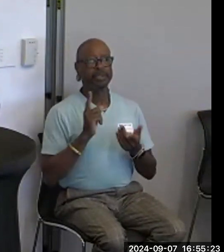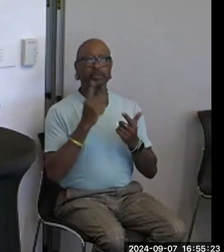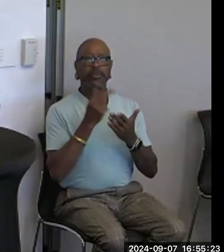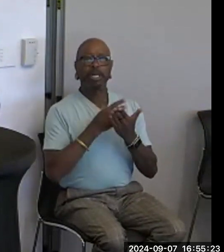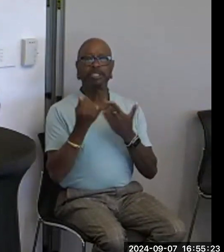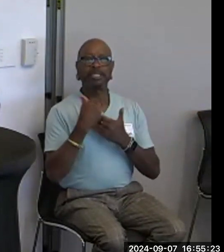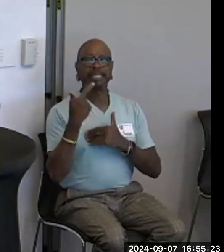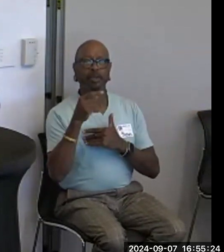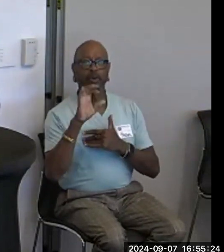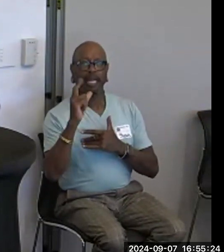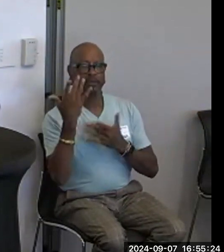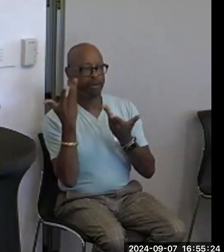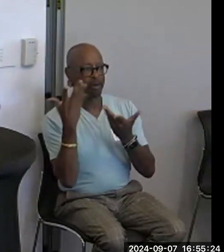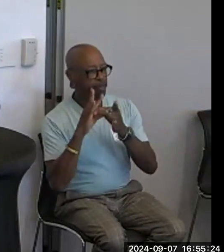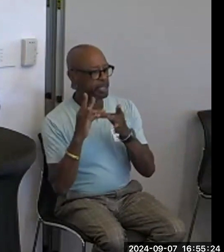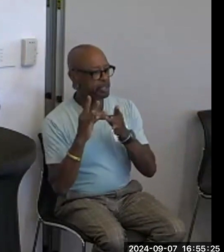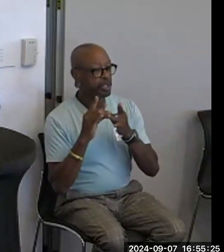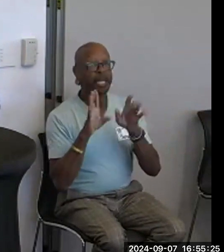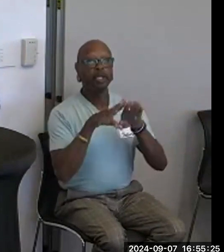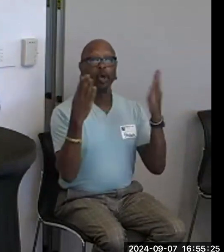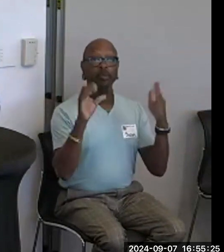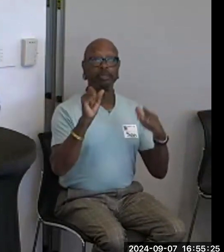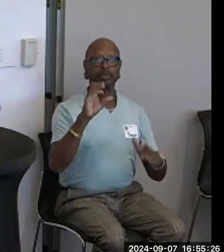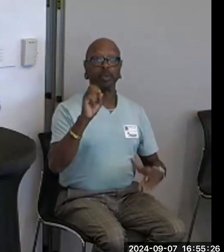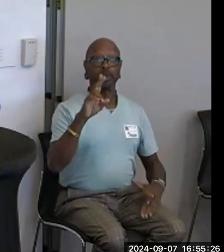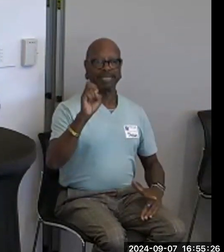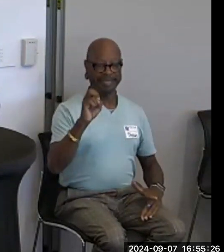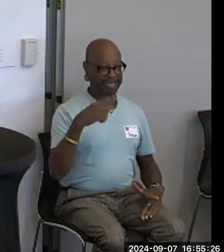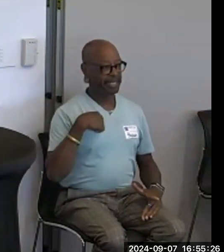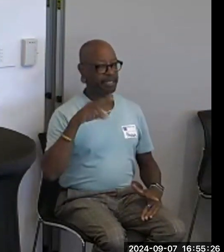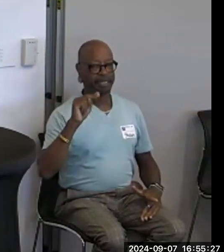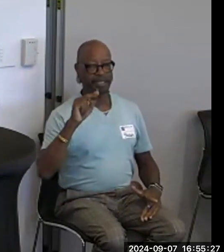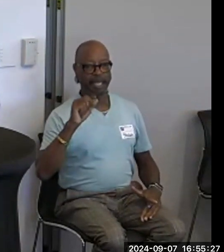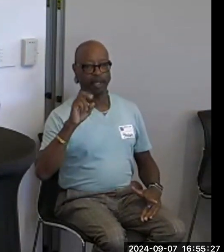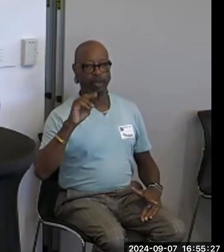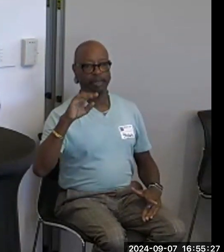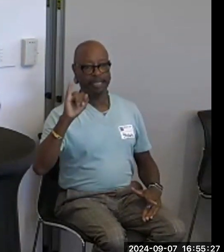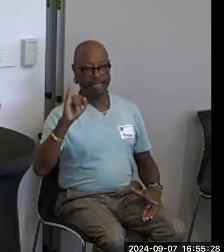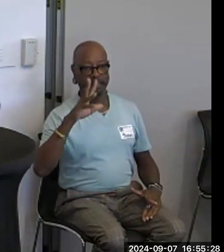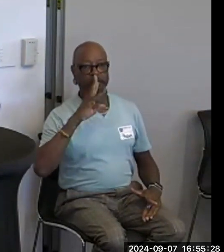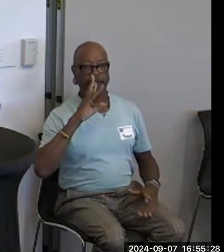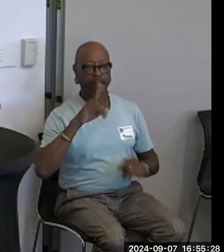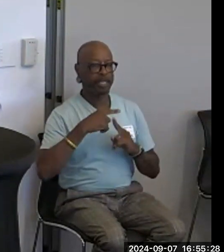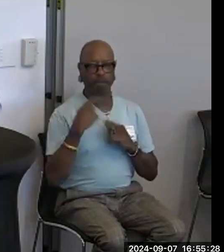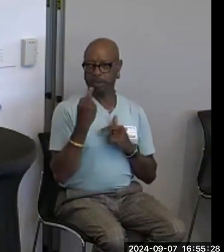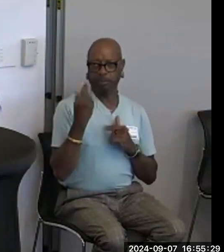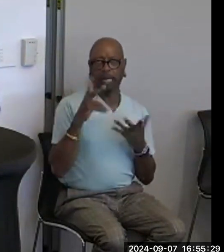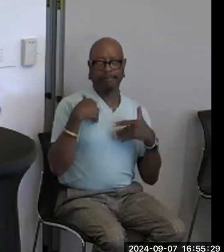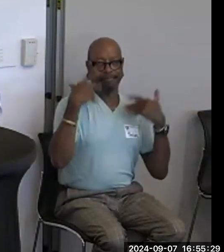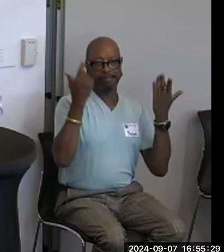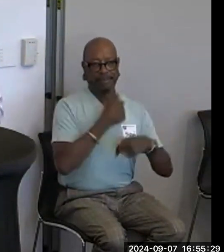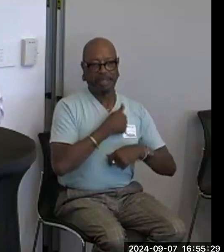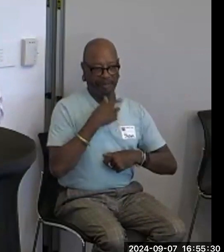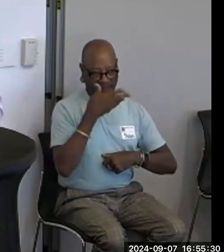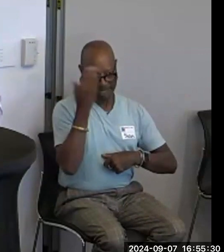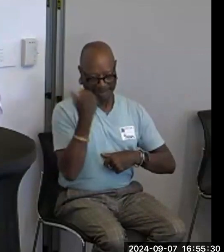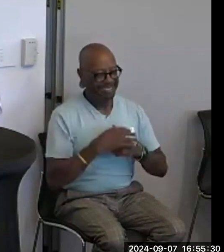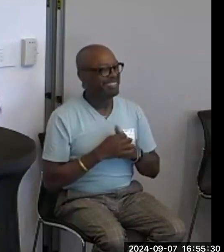that Greg has talked about. There are open source opportunities that Naomi was talking about, or somebody was talking. Sorry.